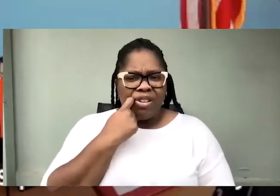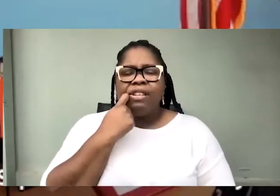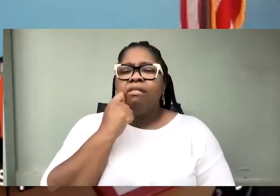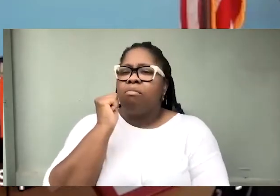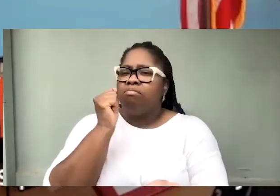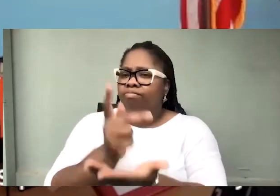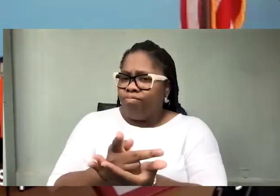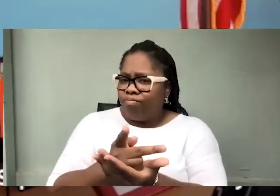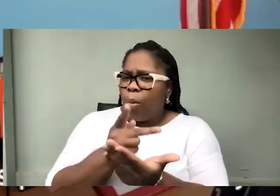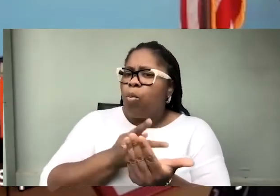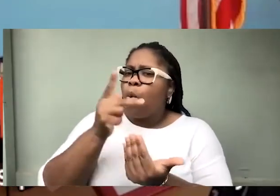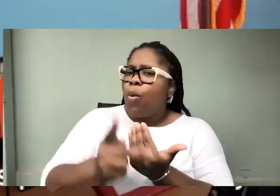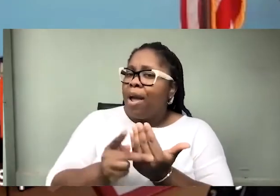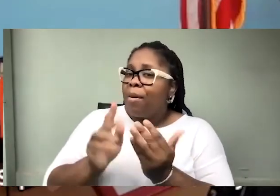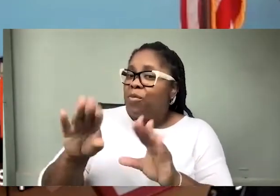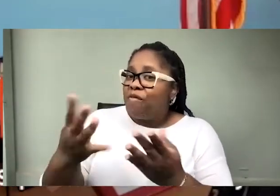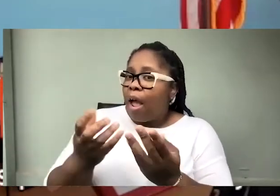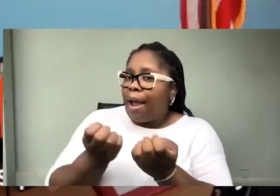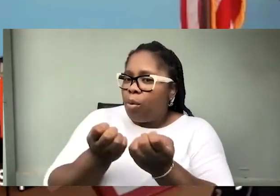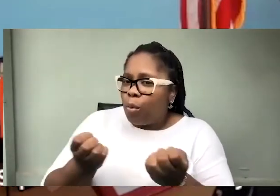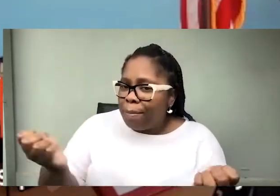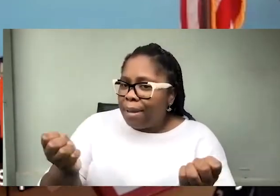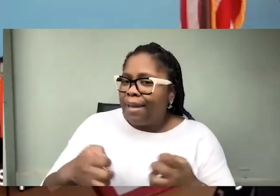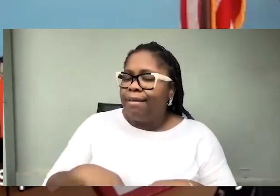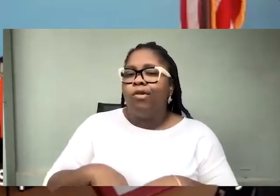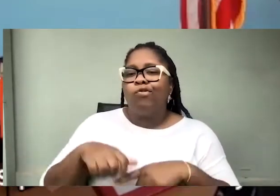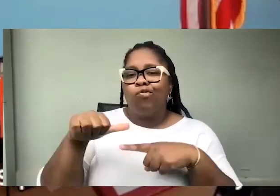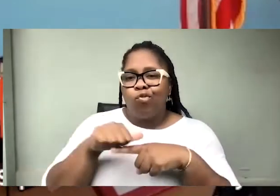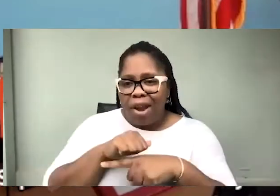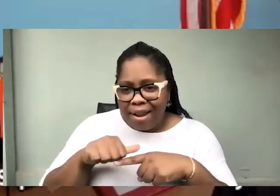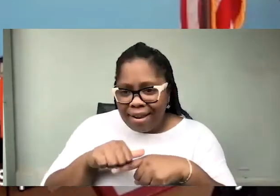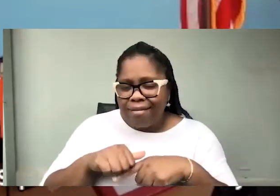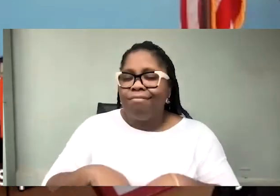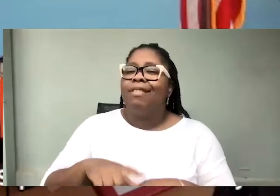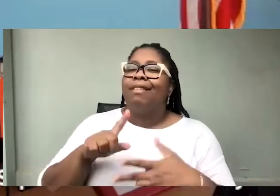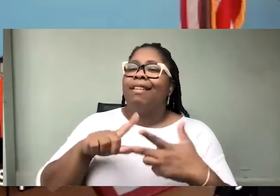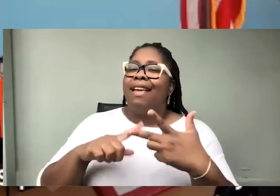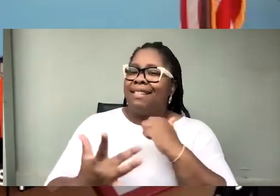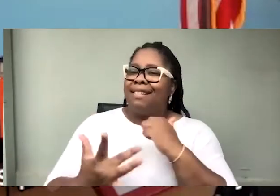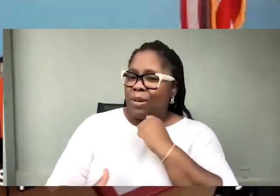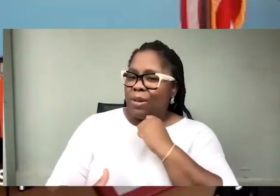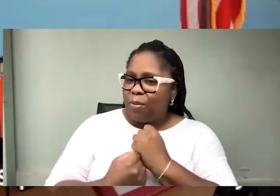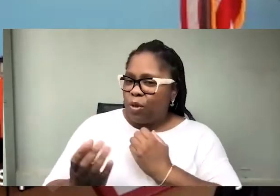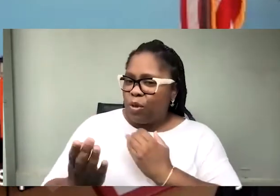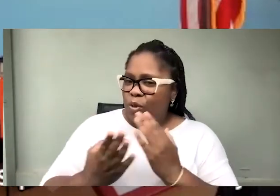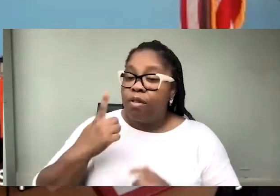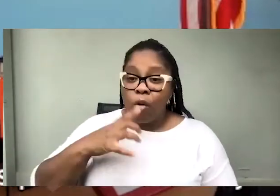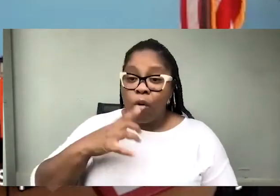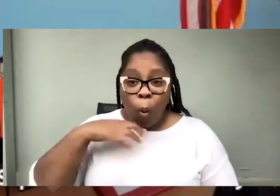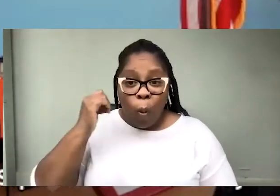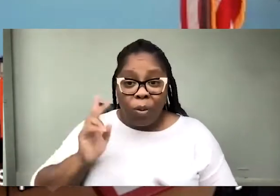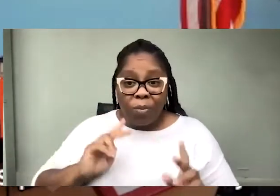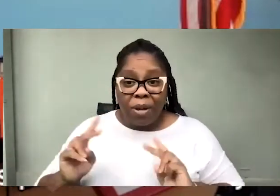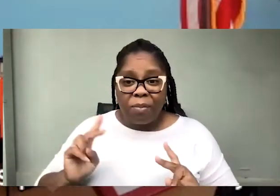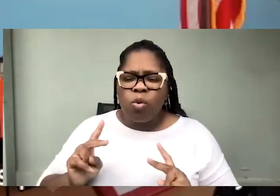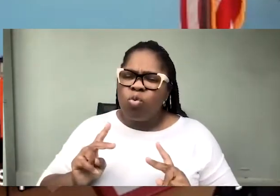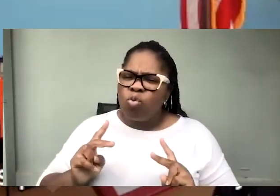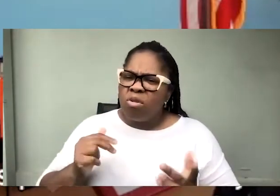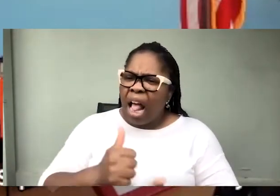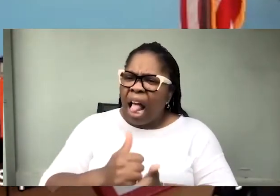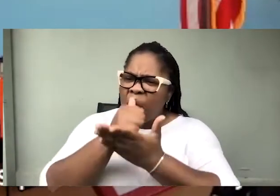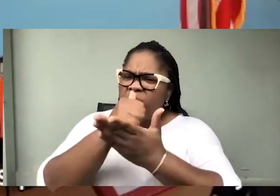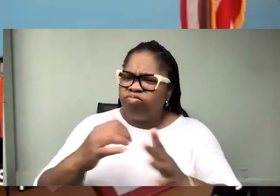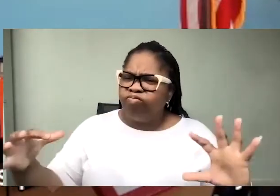of a program to provide equipment, training, and technical support services to older residents so that we can bridge the